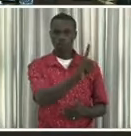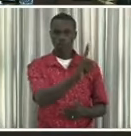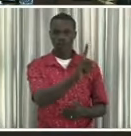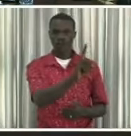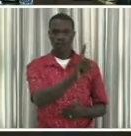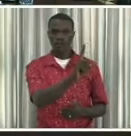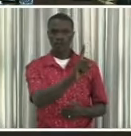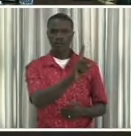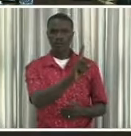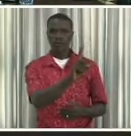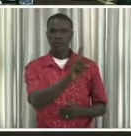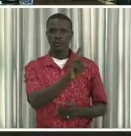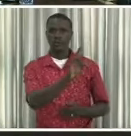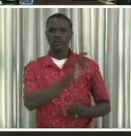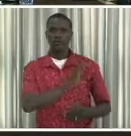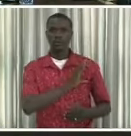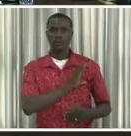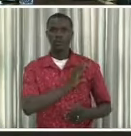officer.